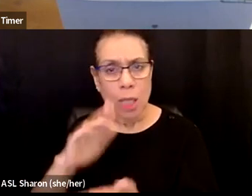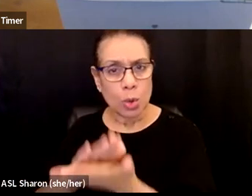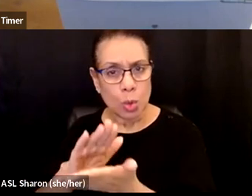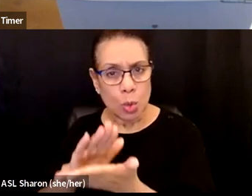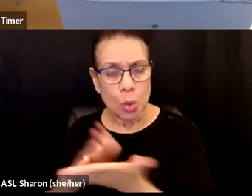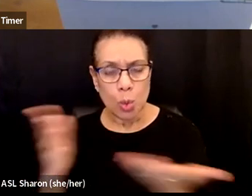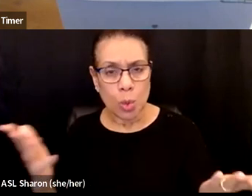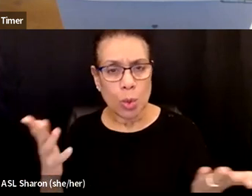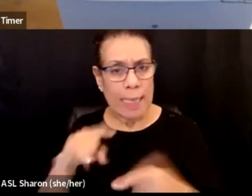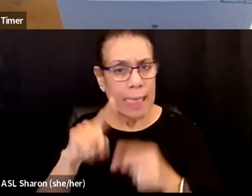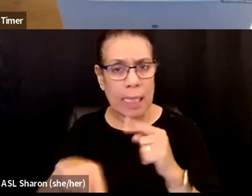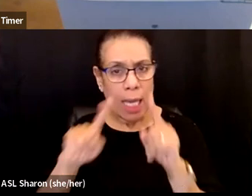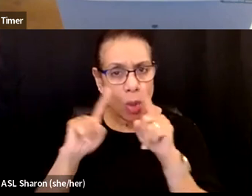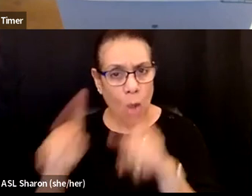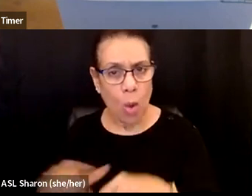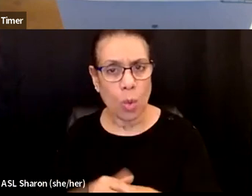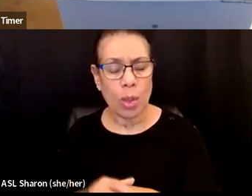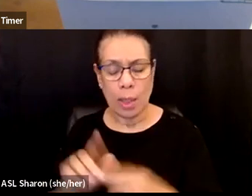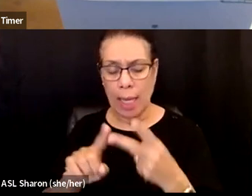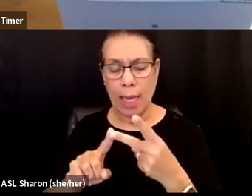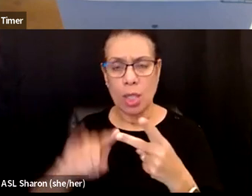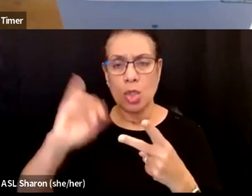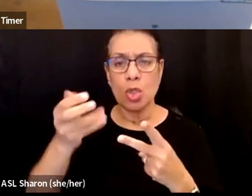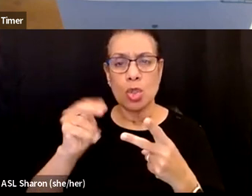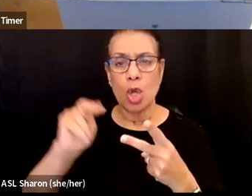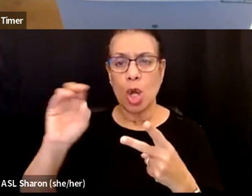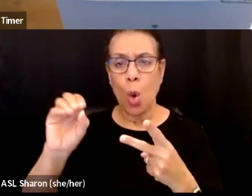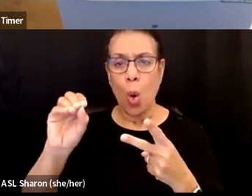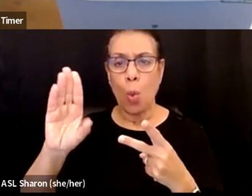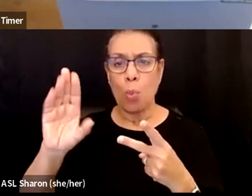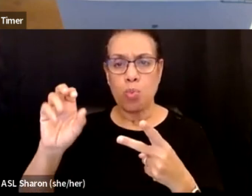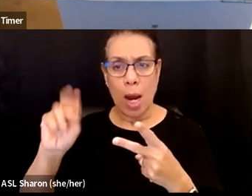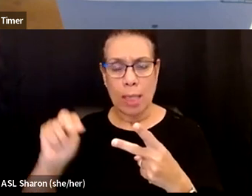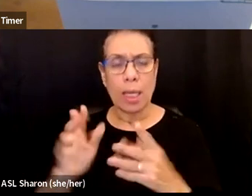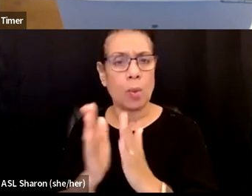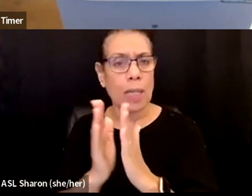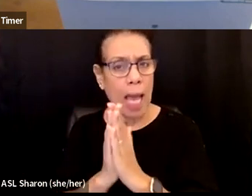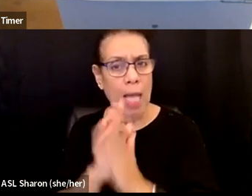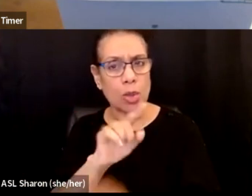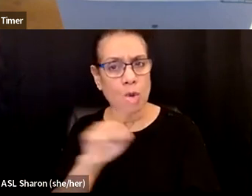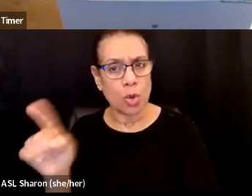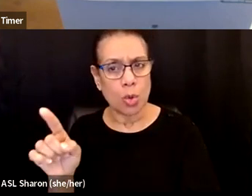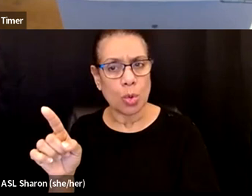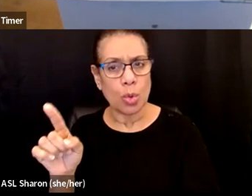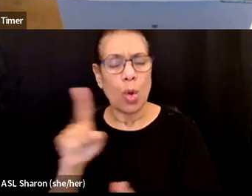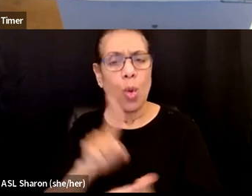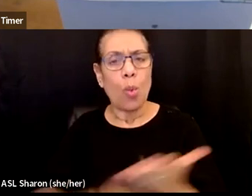academy and johnny o'brien i want to ask everyone here where is the equality